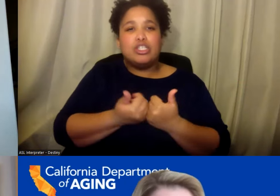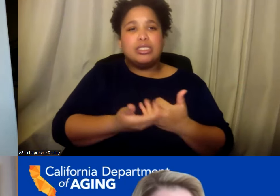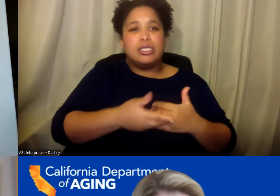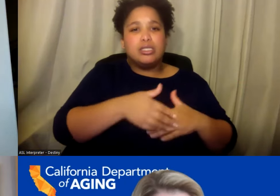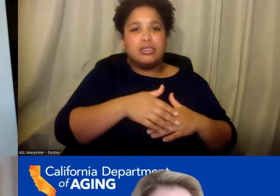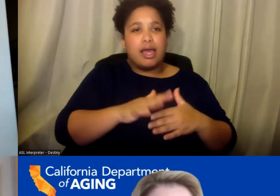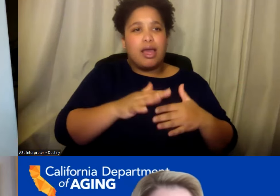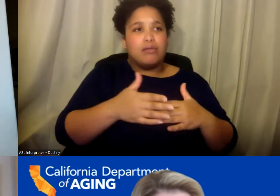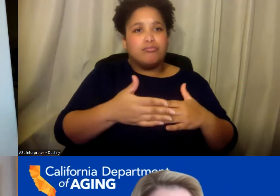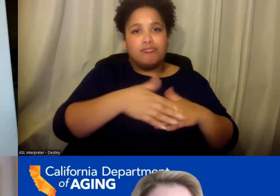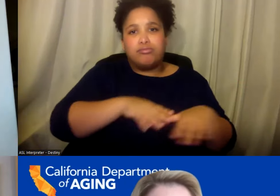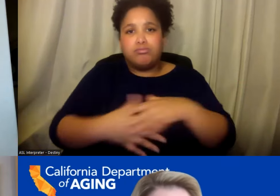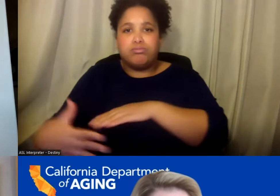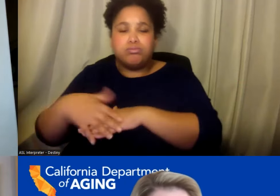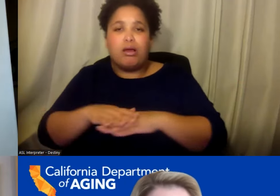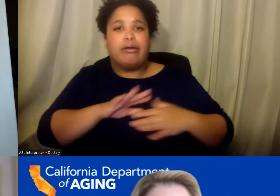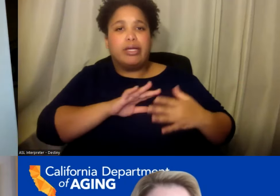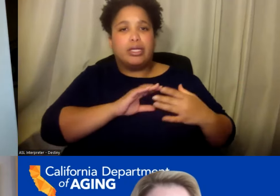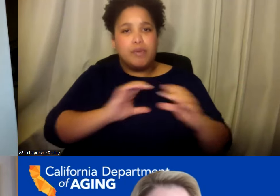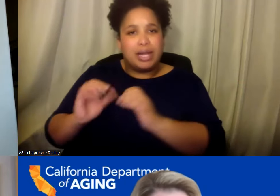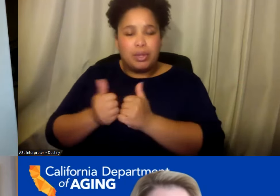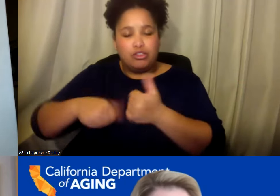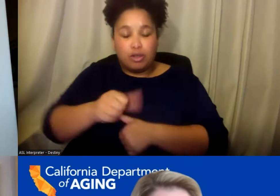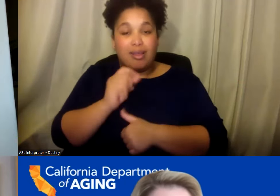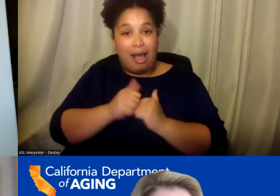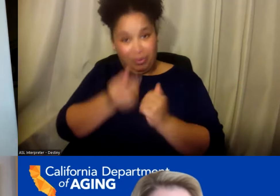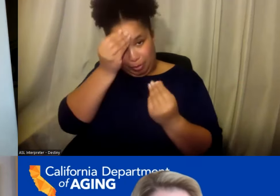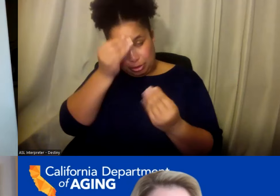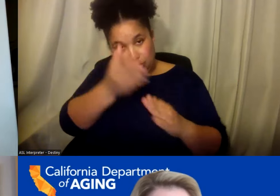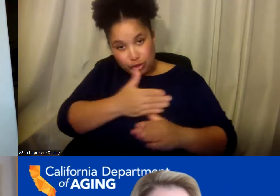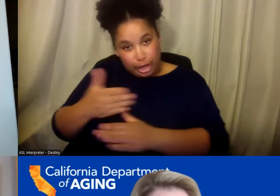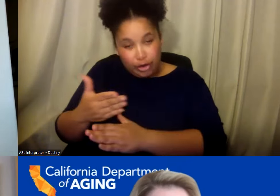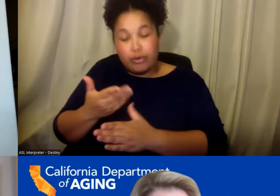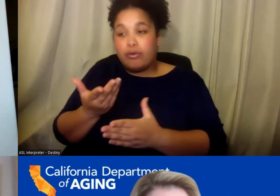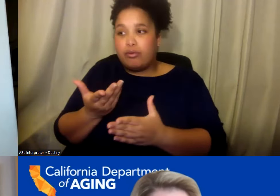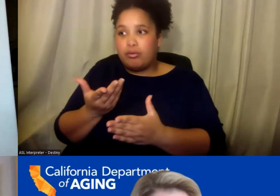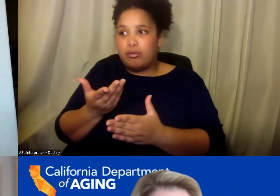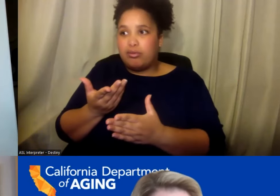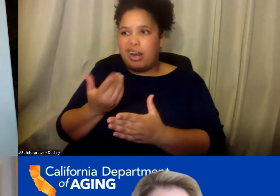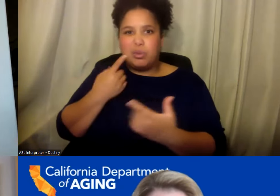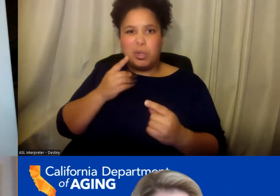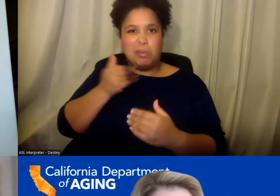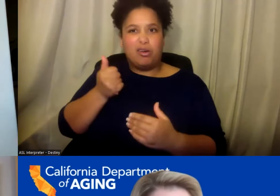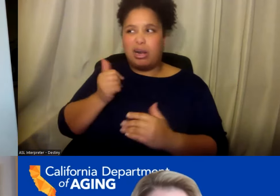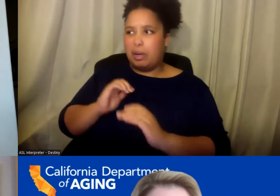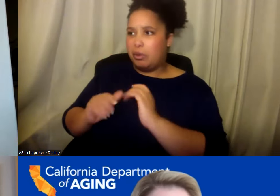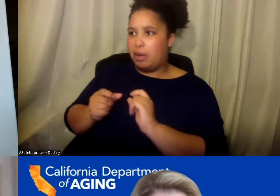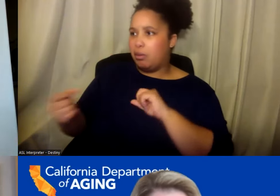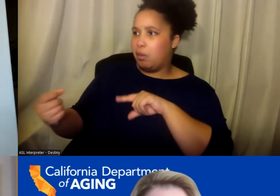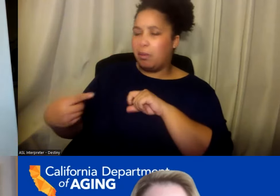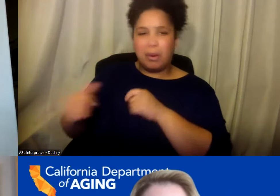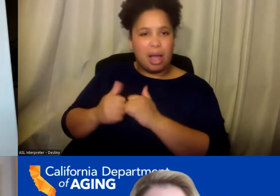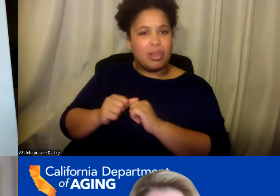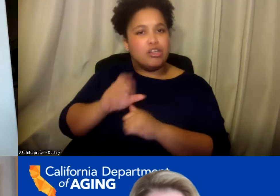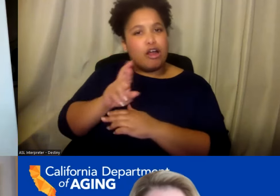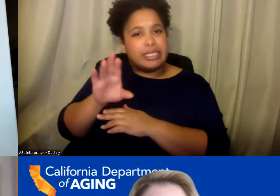to have a discussion about sort of how that information sharing works better, right? There's a regional center system